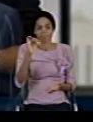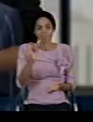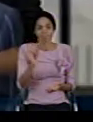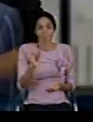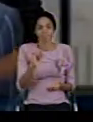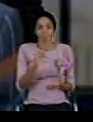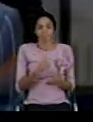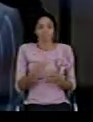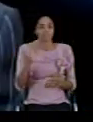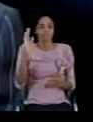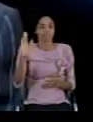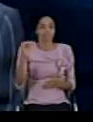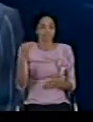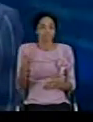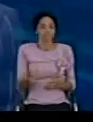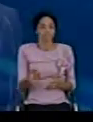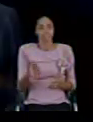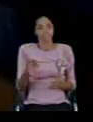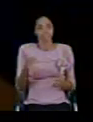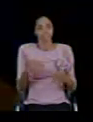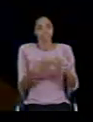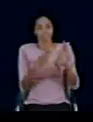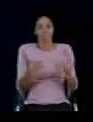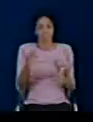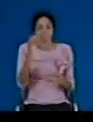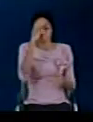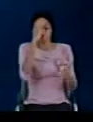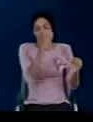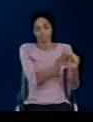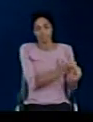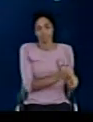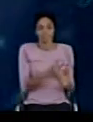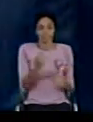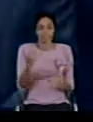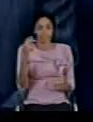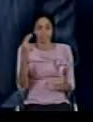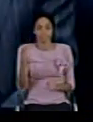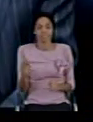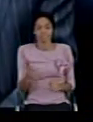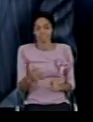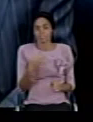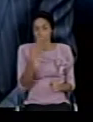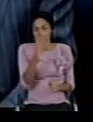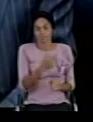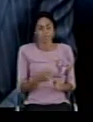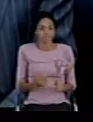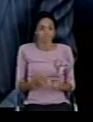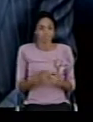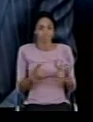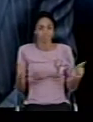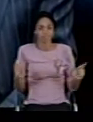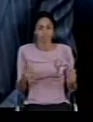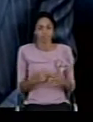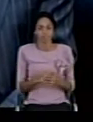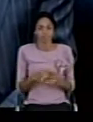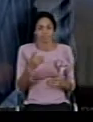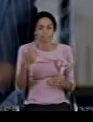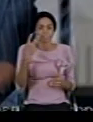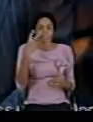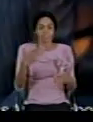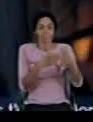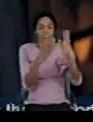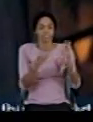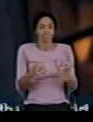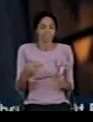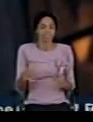of Faith TV speaks volumes. Hi, I'm Stuart Freeman, CEO of Faith World